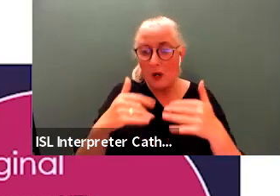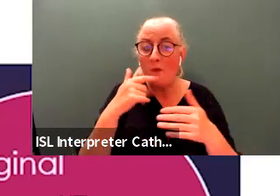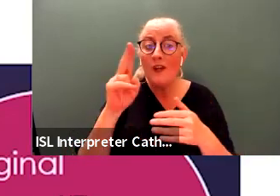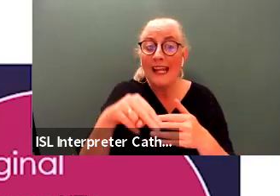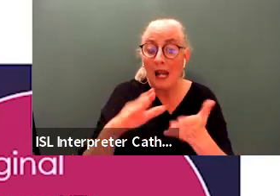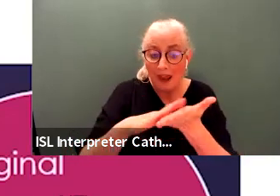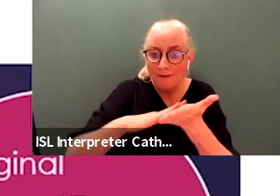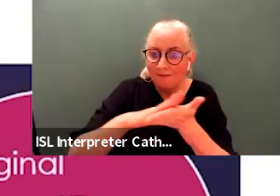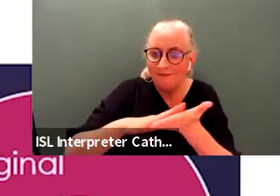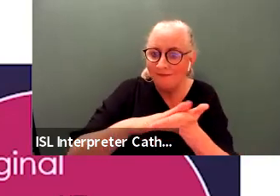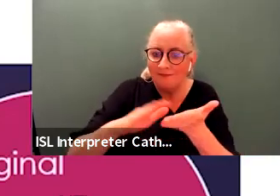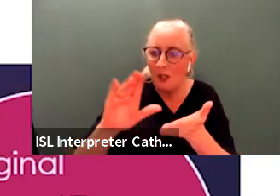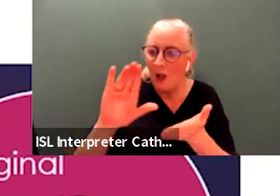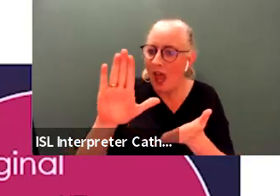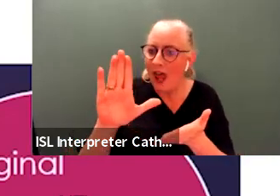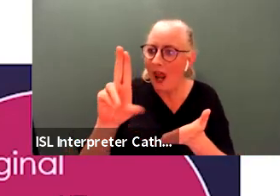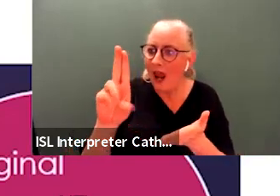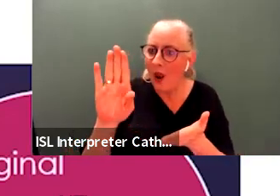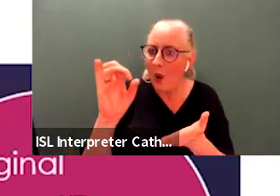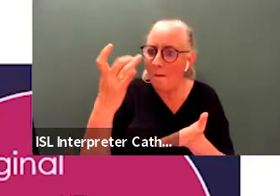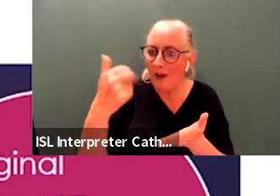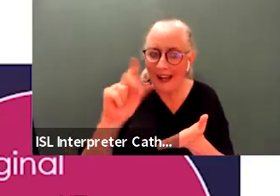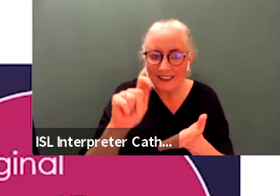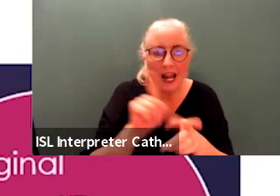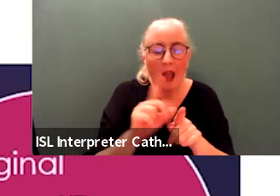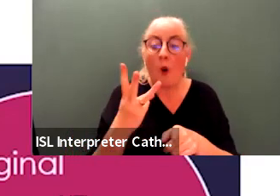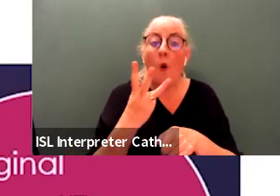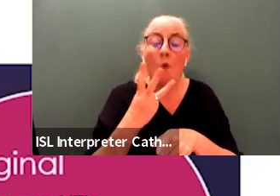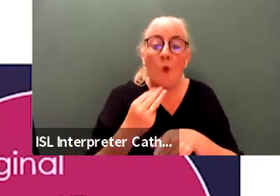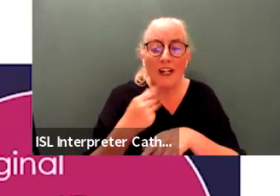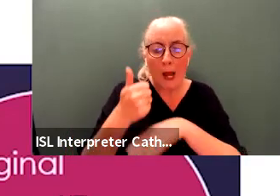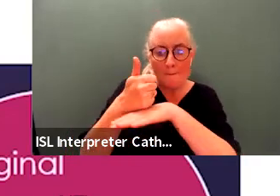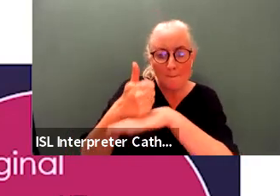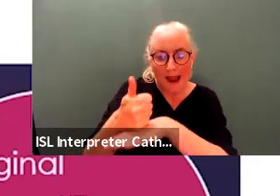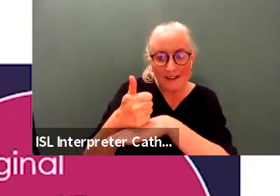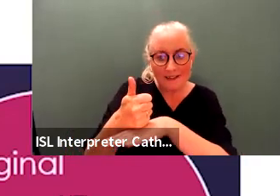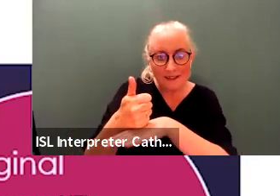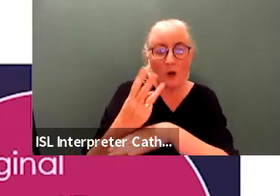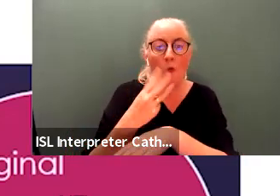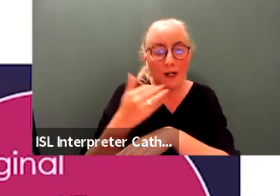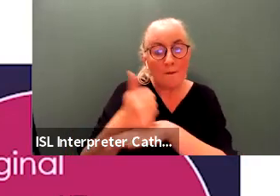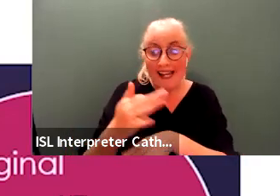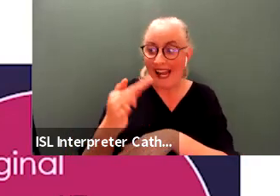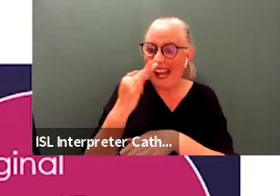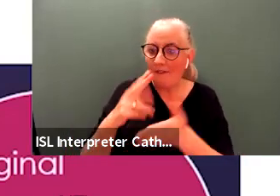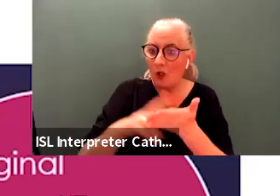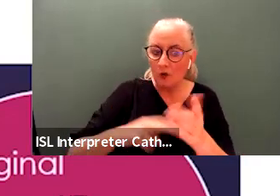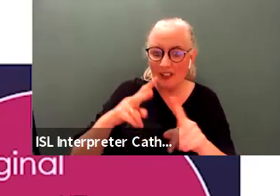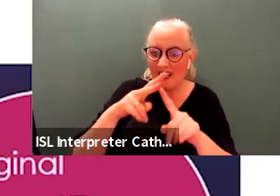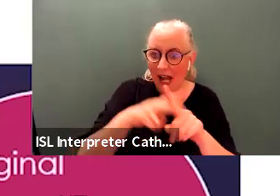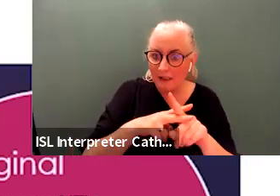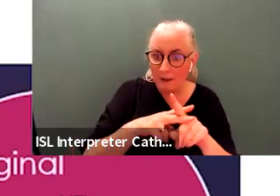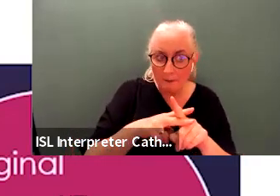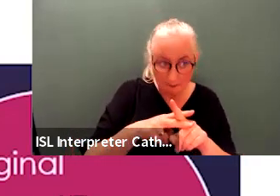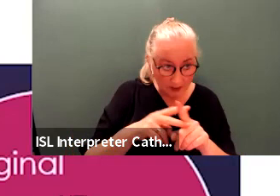Organic products are the best to use, and we always recommend a water-based lubricant, especially if you're using condoms. Lubricants that I